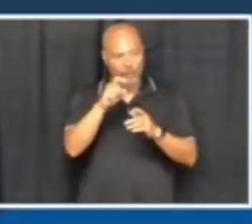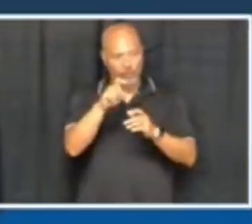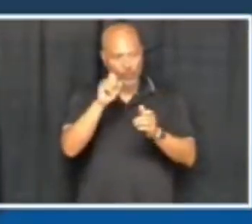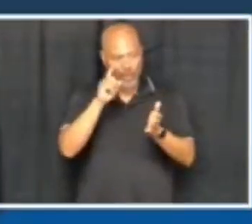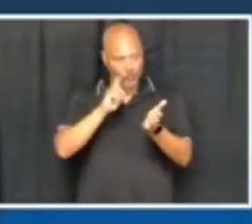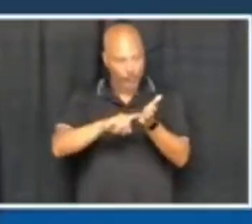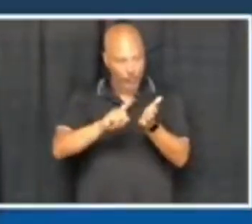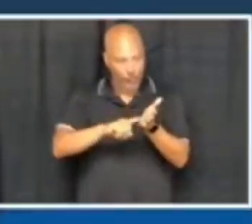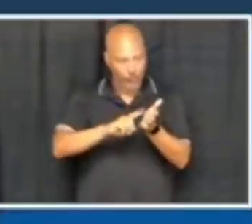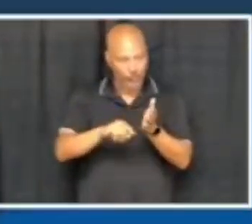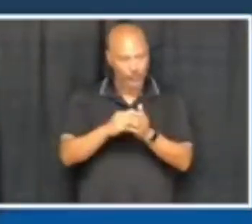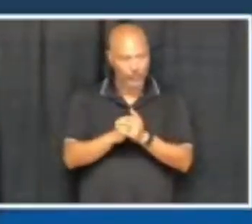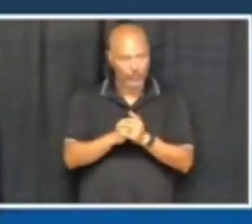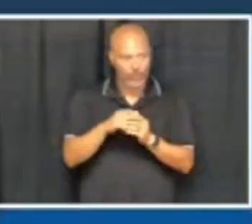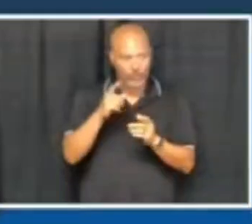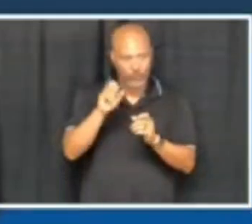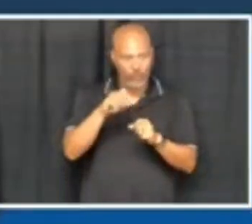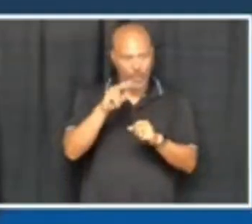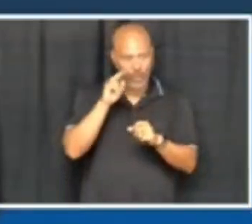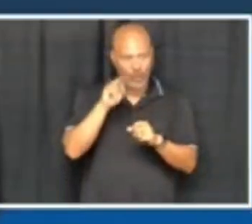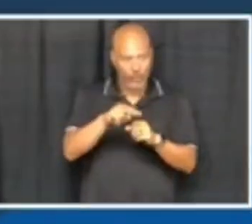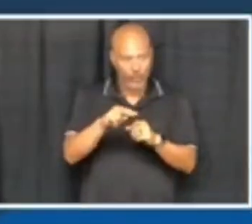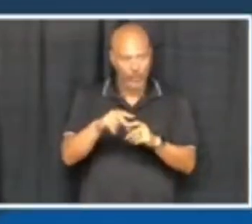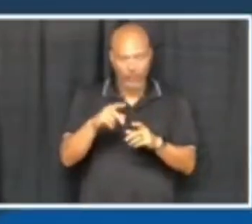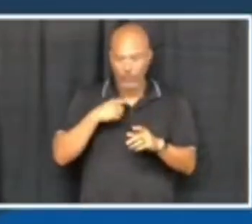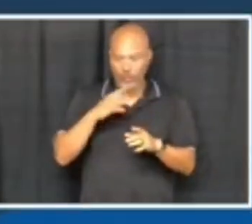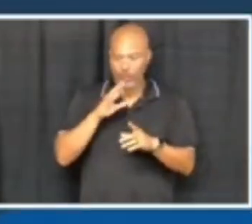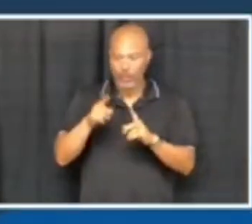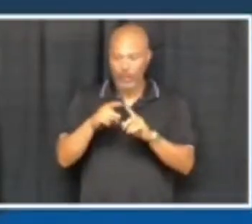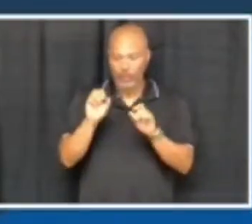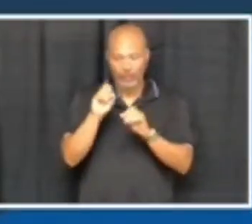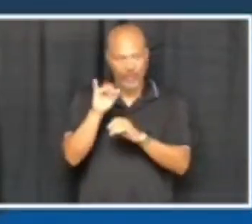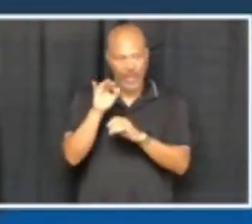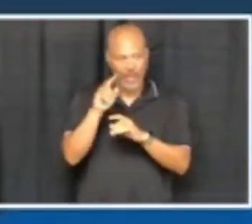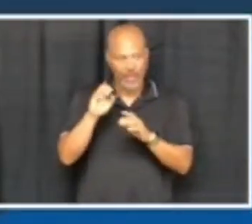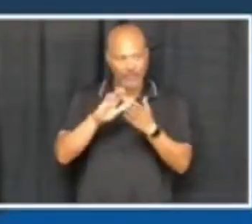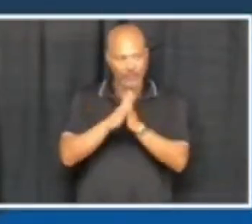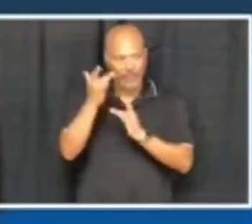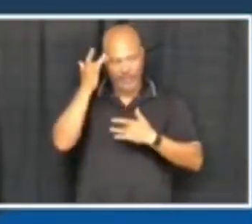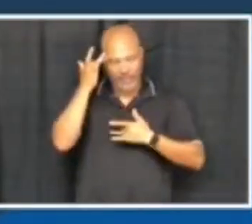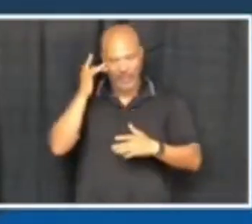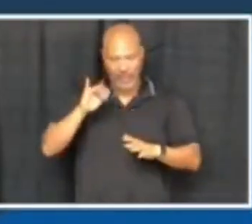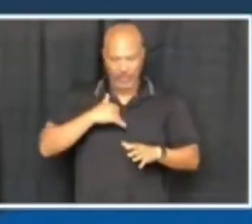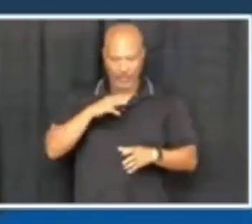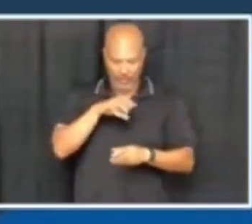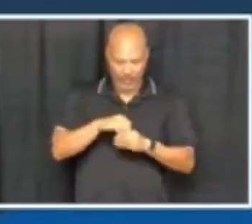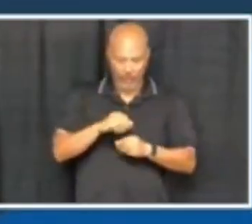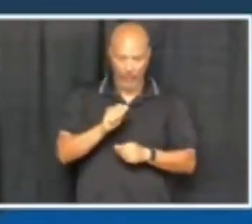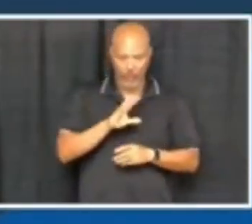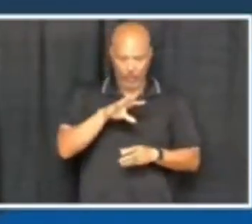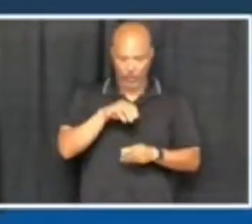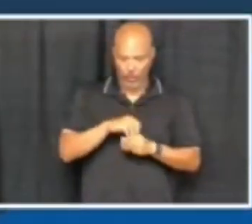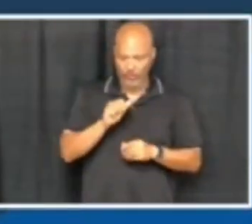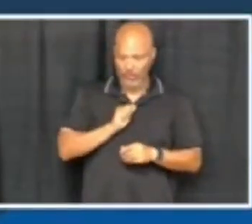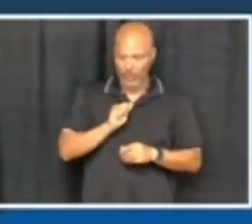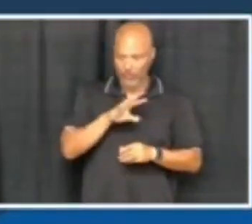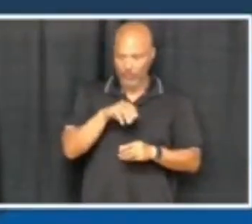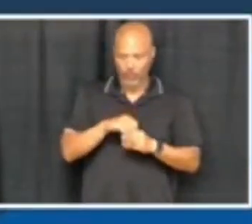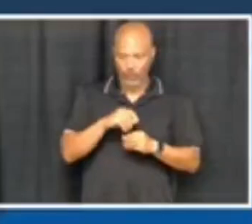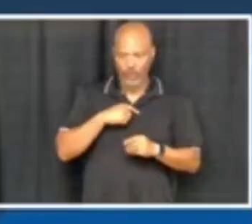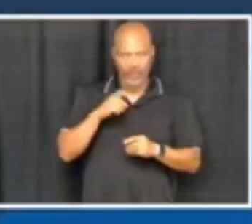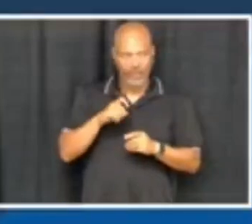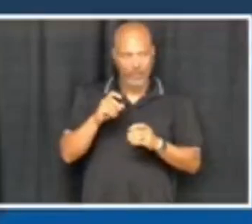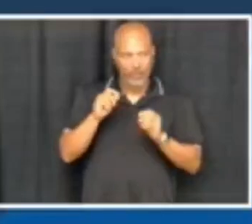Google if they are concerned about this. We talked about society being sick. That's myself included, and we all need to wake